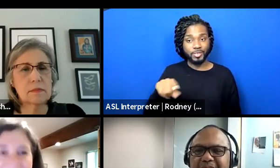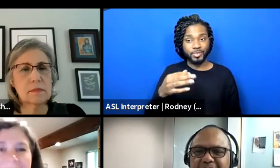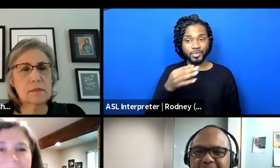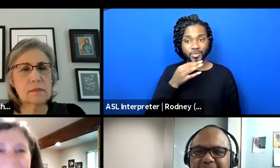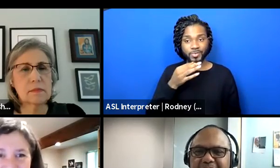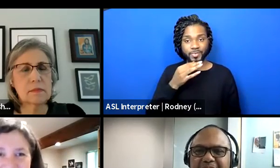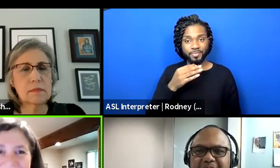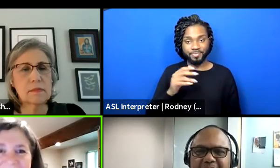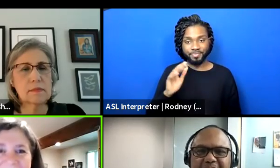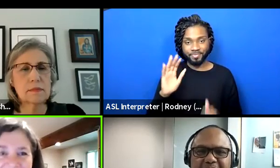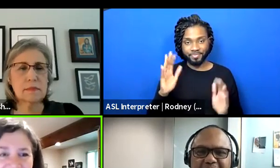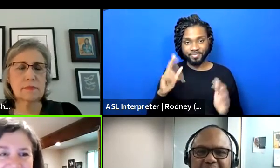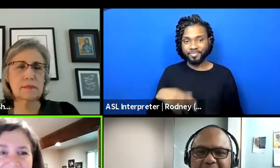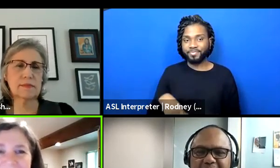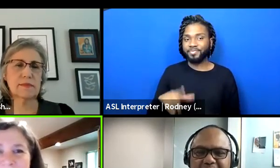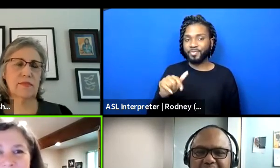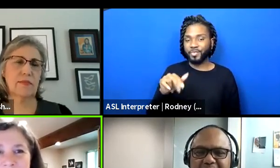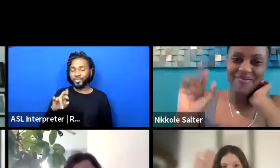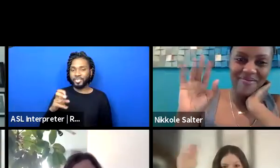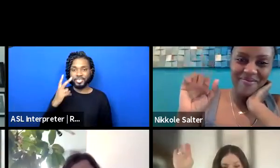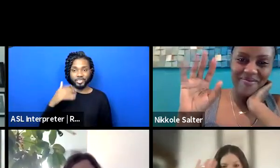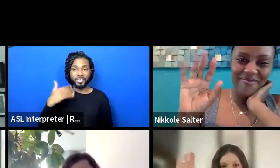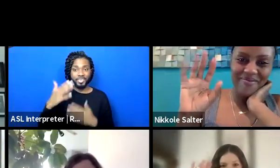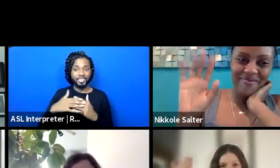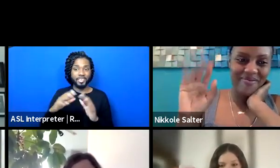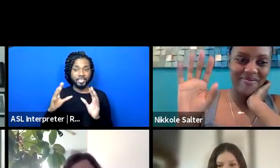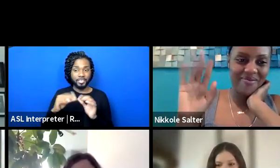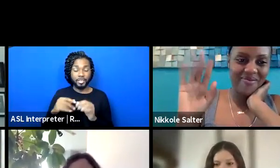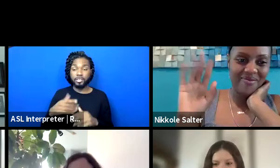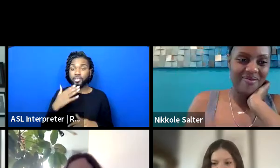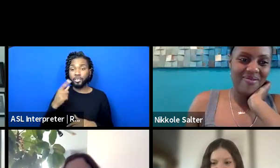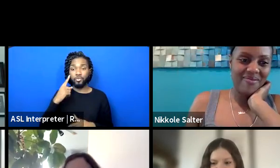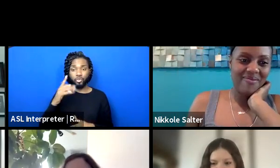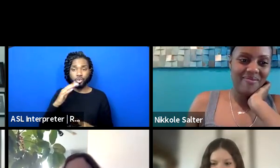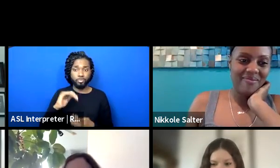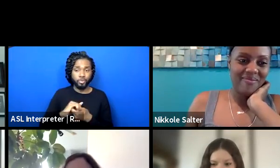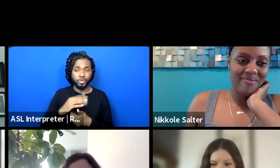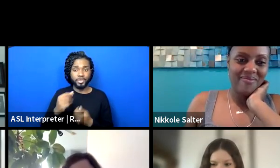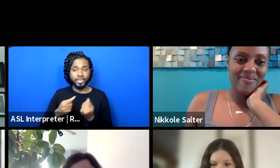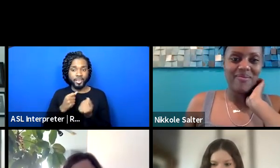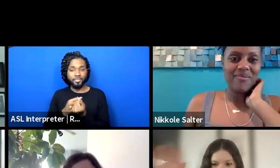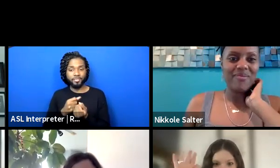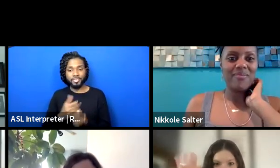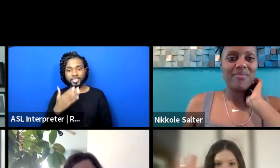soon. See you at the next session. Thank you all for your partnership in advocacy. Thank you.